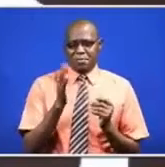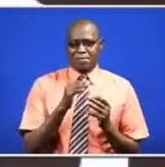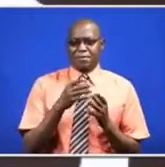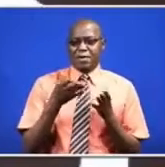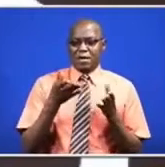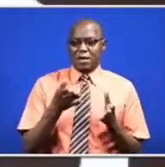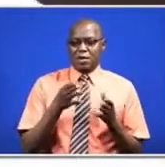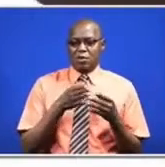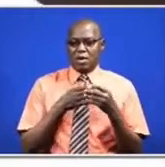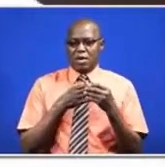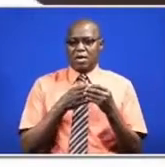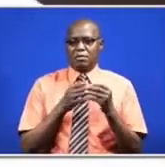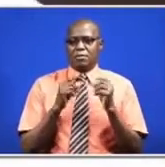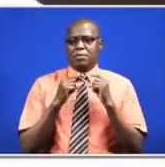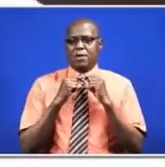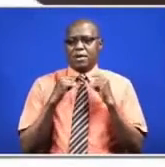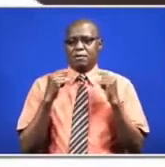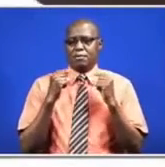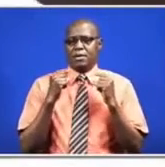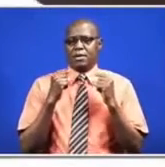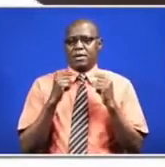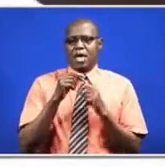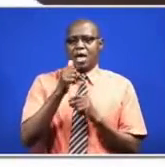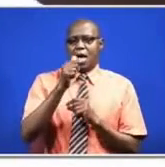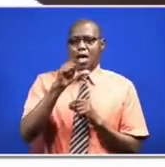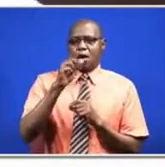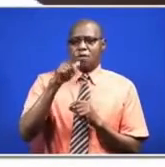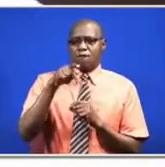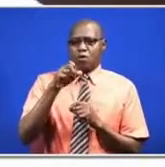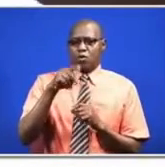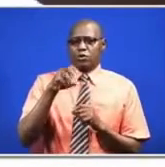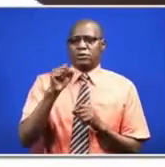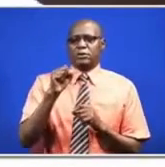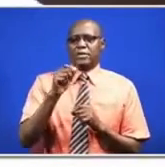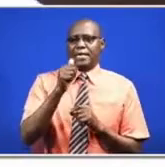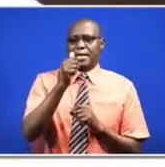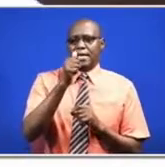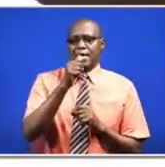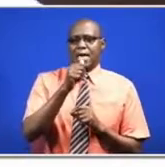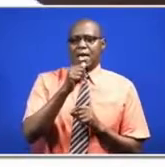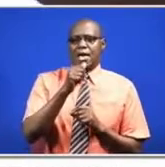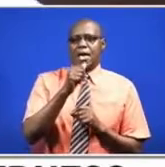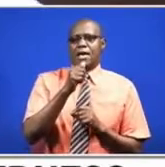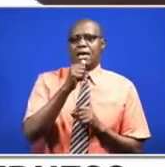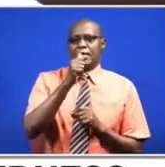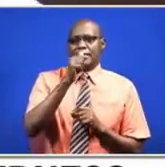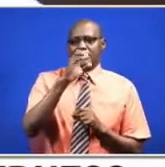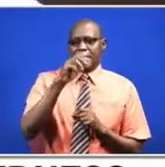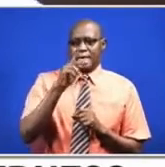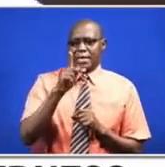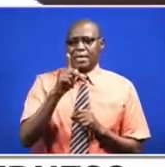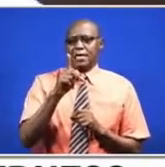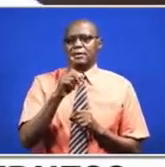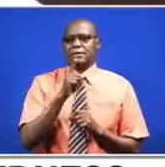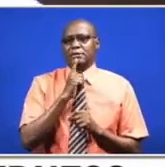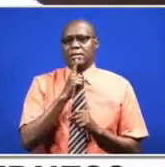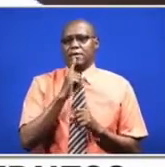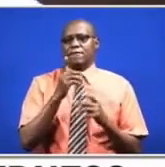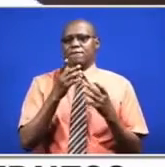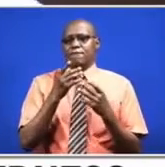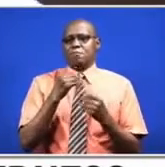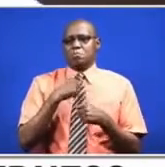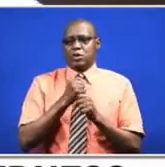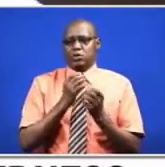Now, led by Reverend Bishop Alphonce Baya of the Anglican Church, Ncck has called on IEBC to reassure Kenyans of a free, fair